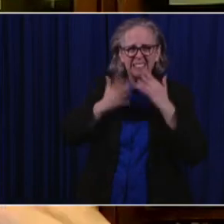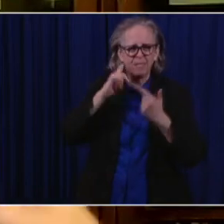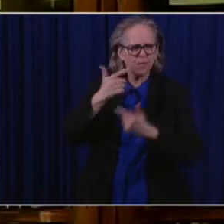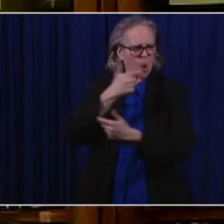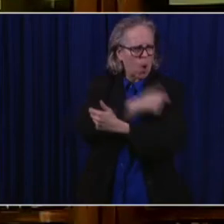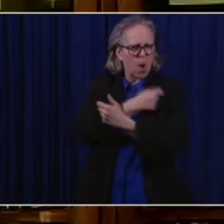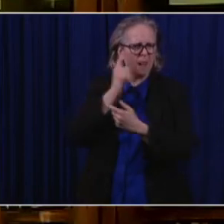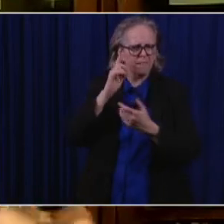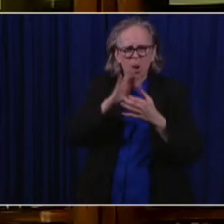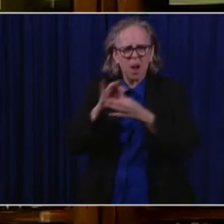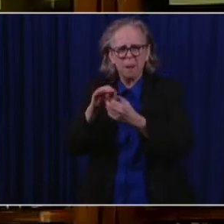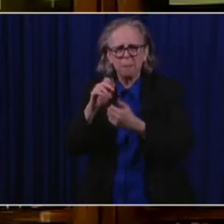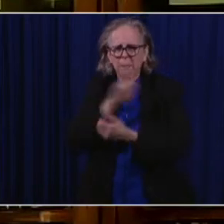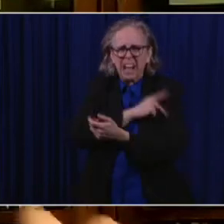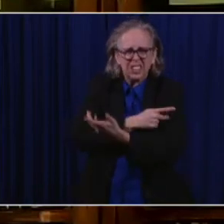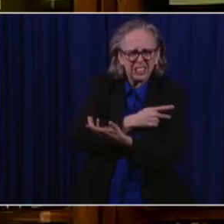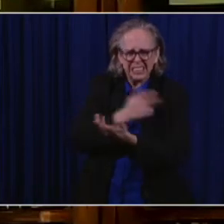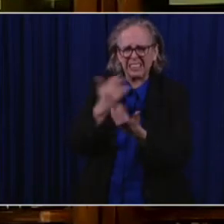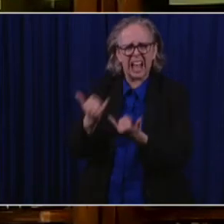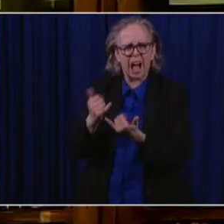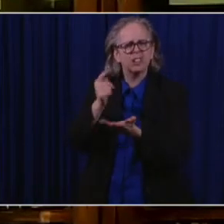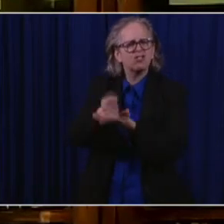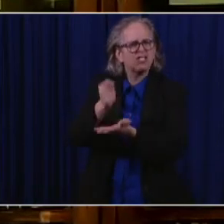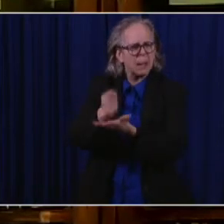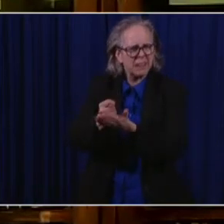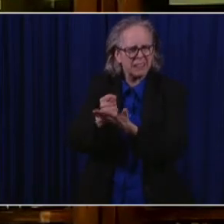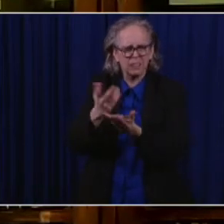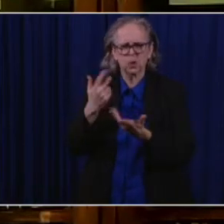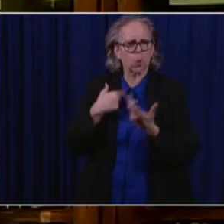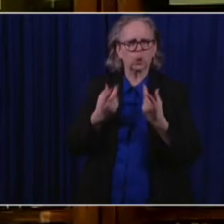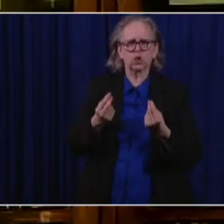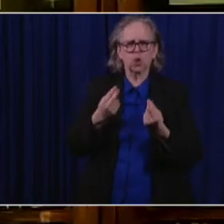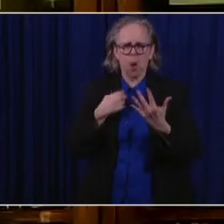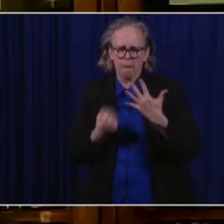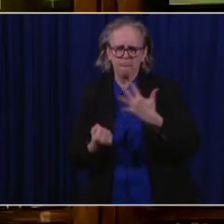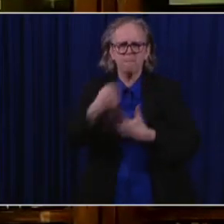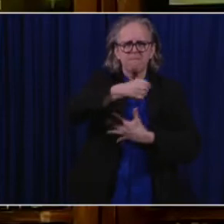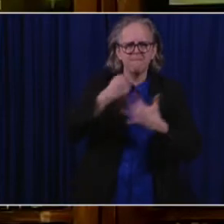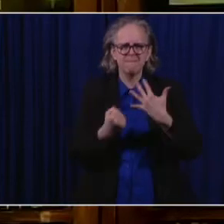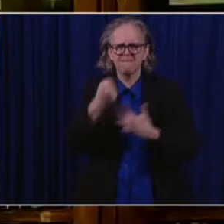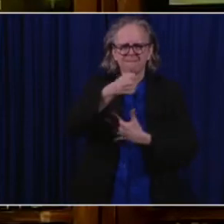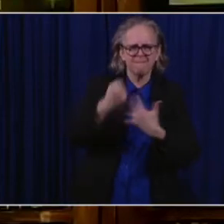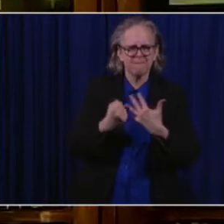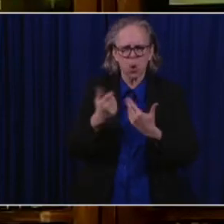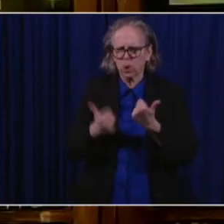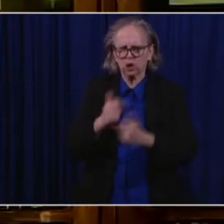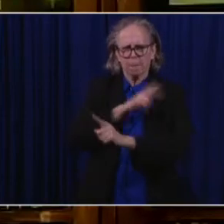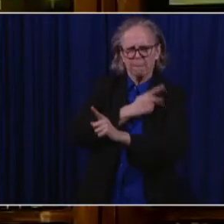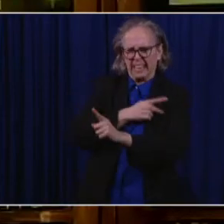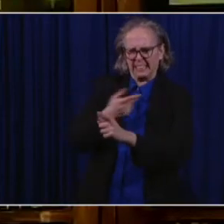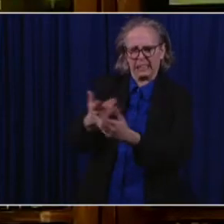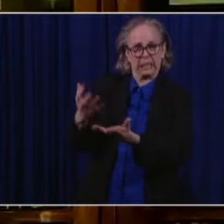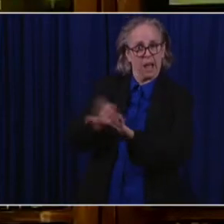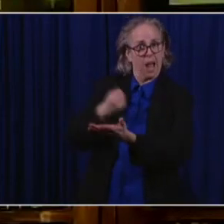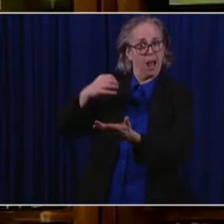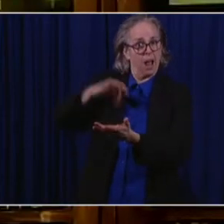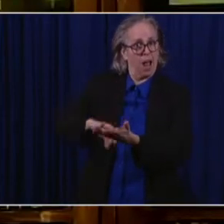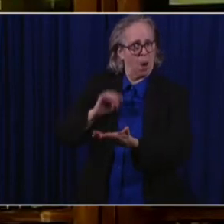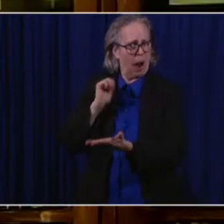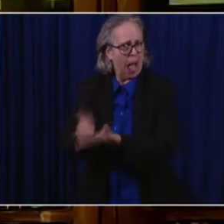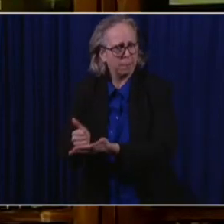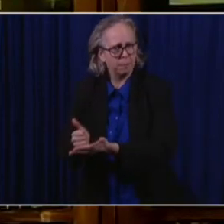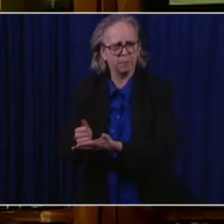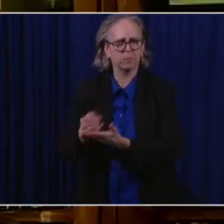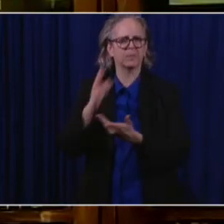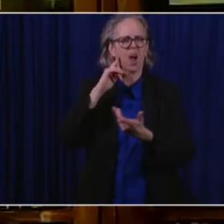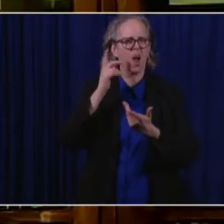to prioritize who were the patients that would benefit the most from the medication versus ones that wouldn't. Similarly, there are the monoclonal antibody treatments that have been